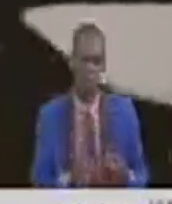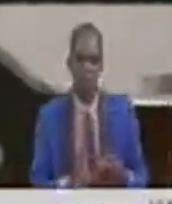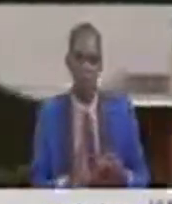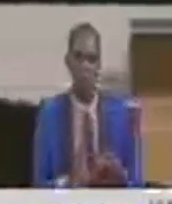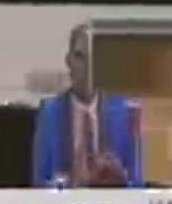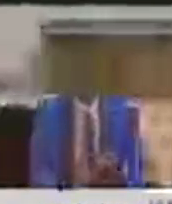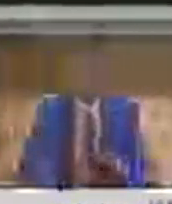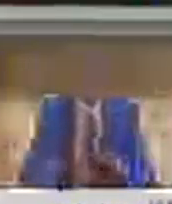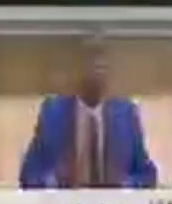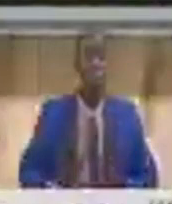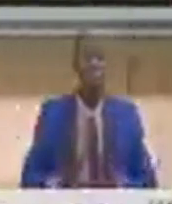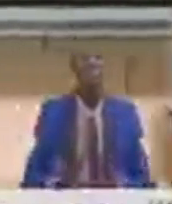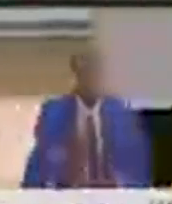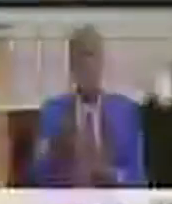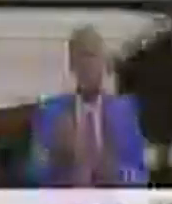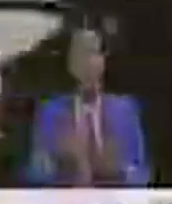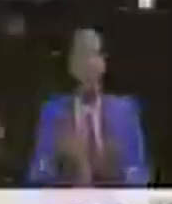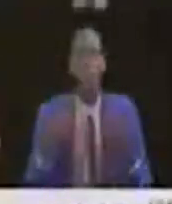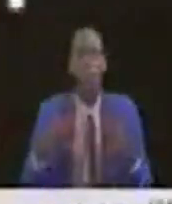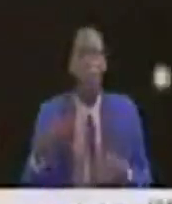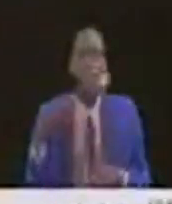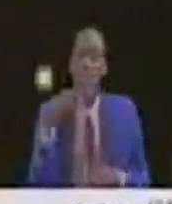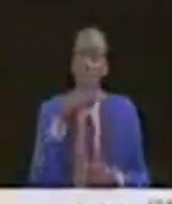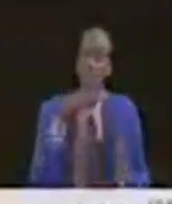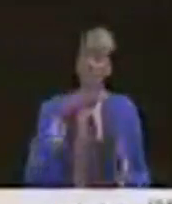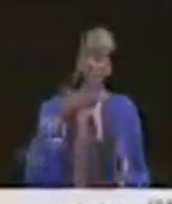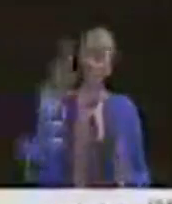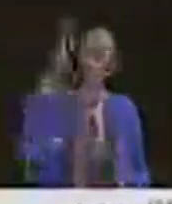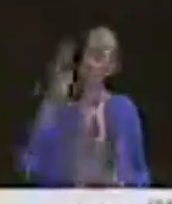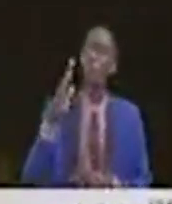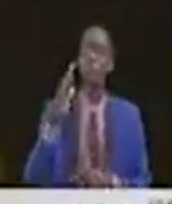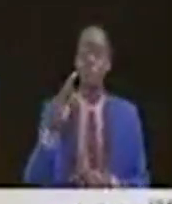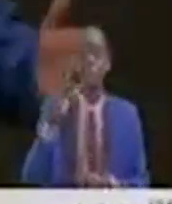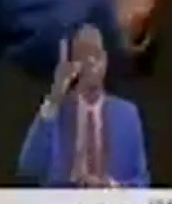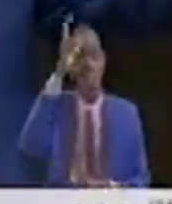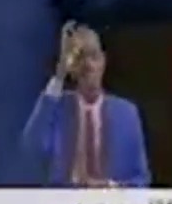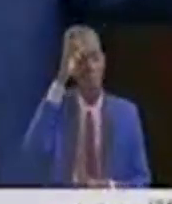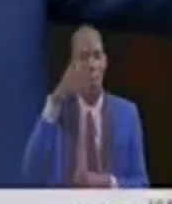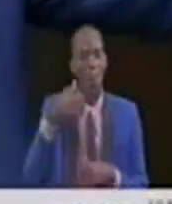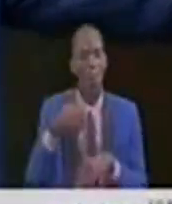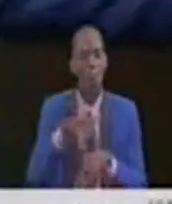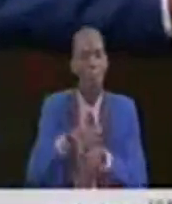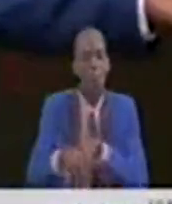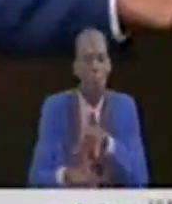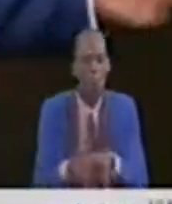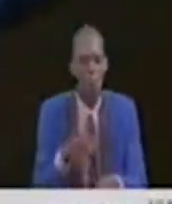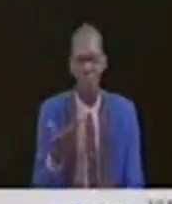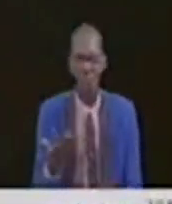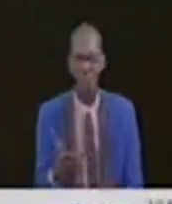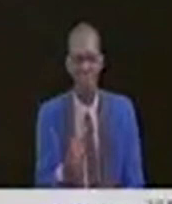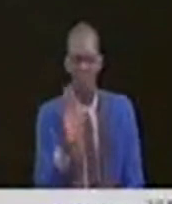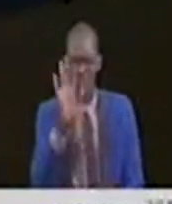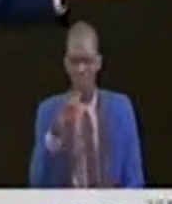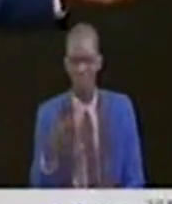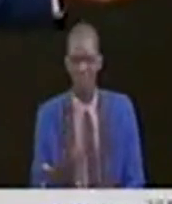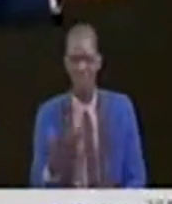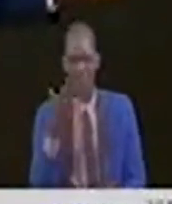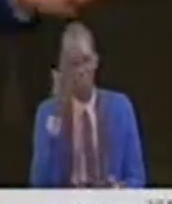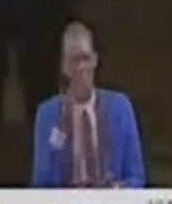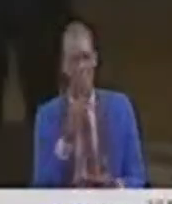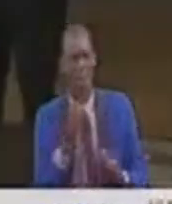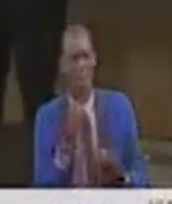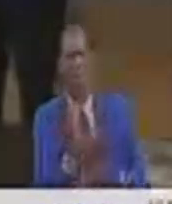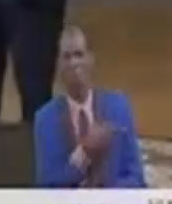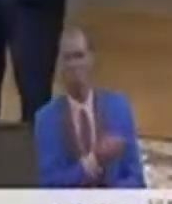have lied unto God. The devil will make people to think he's just a man. Call him pastor, he's just